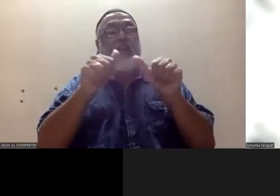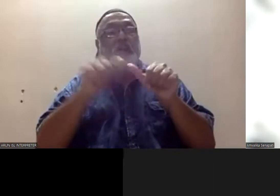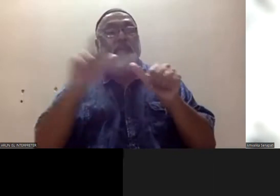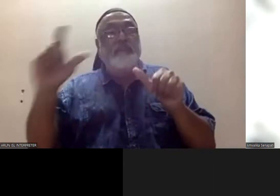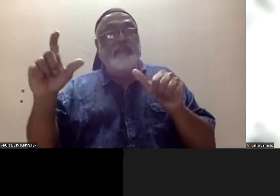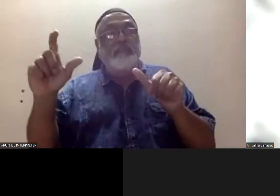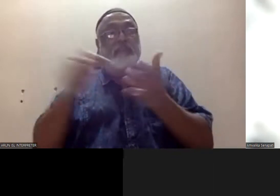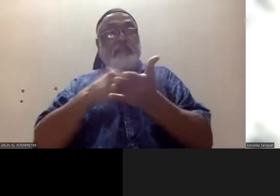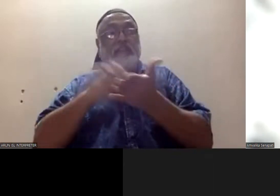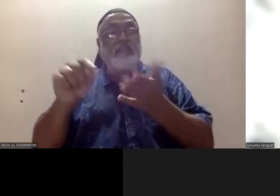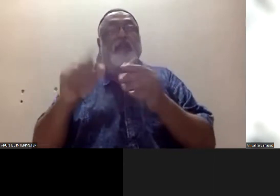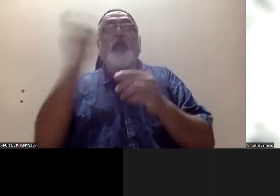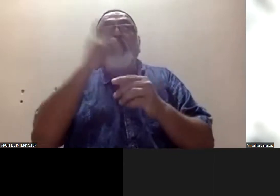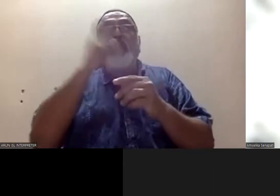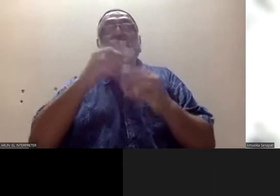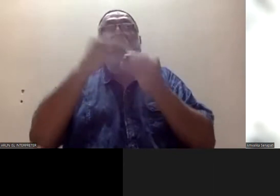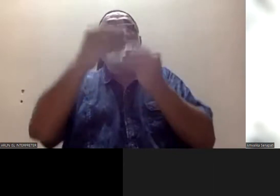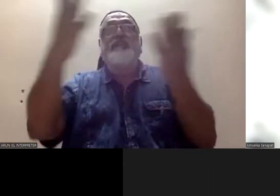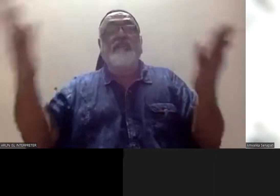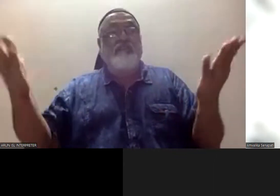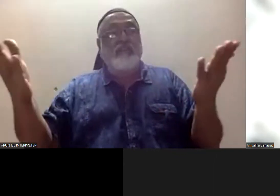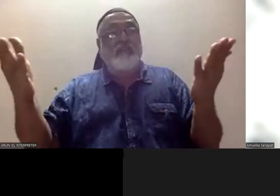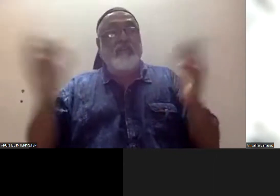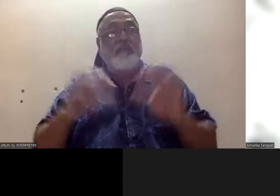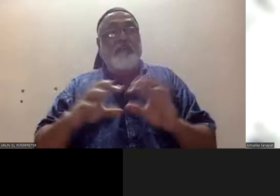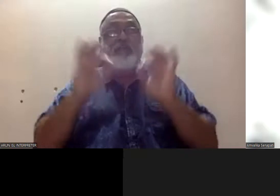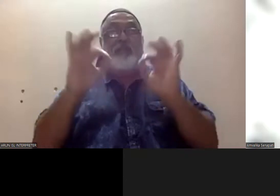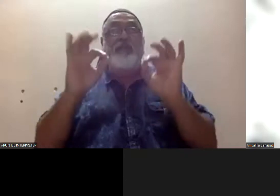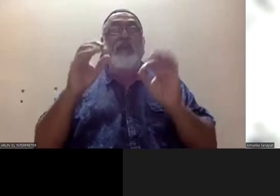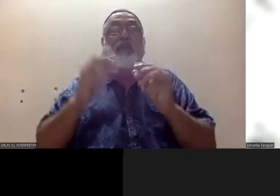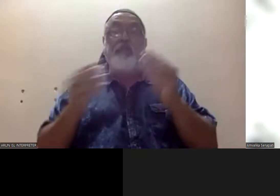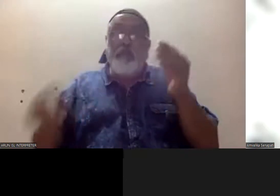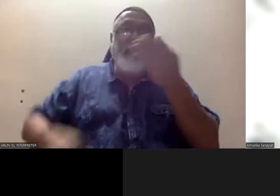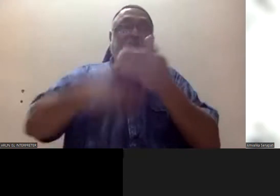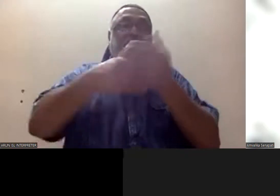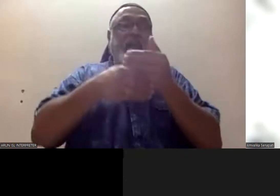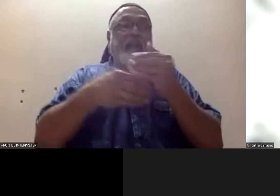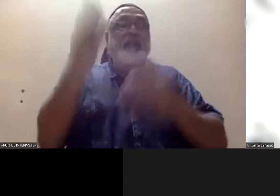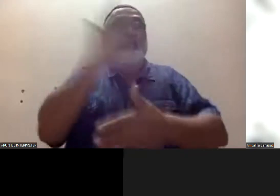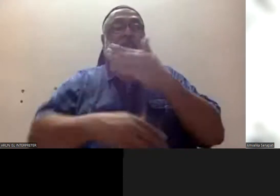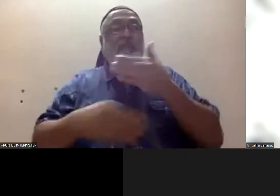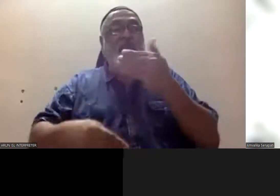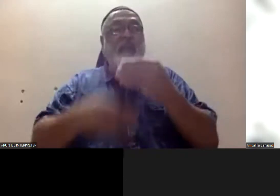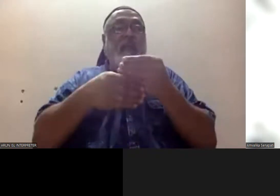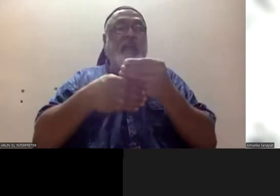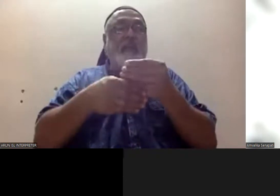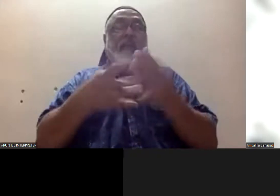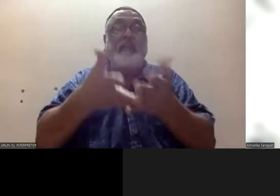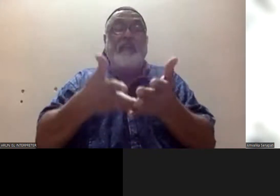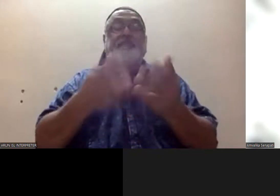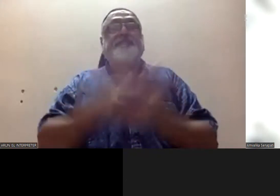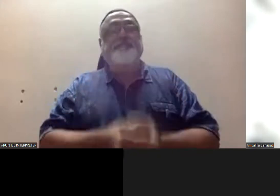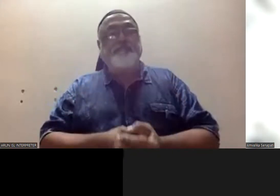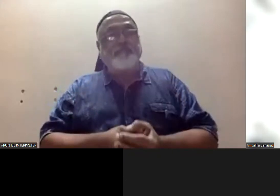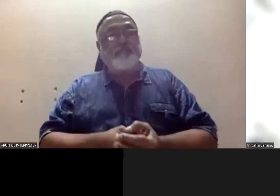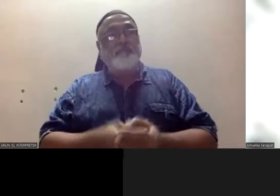Abhay, I think that's a very good idea that you've given. And That's a wonderful idea. That's a wonderful idea. And can then definitely be one more thought. thing that you